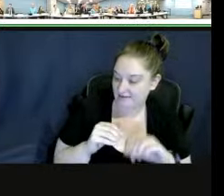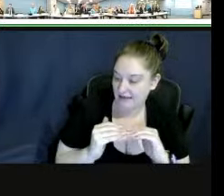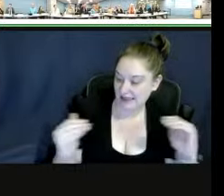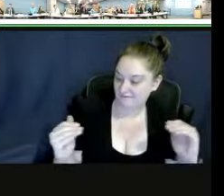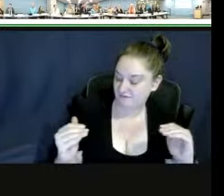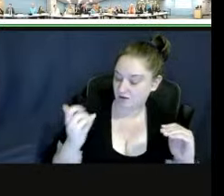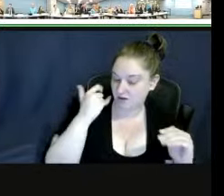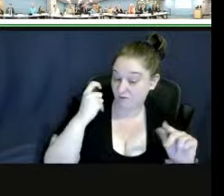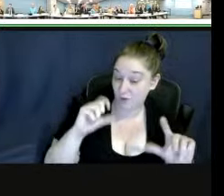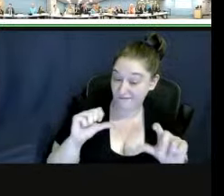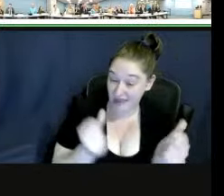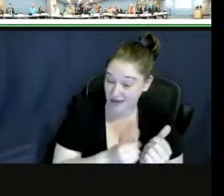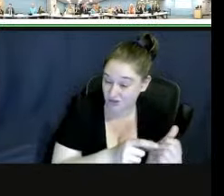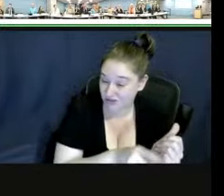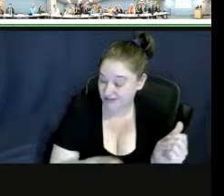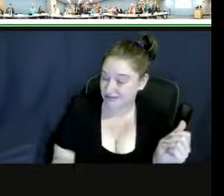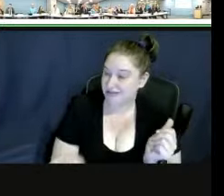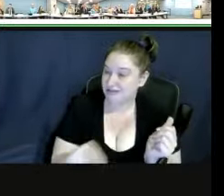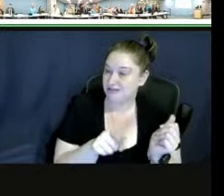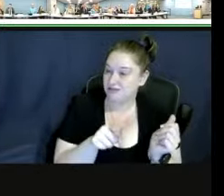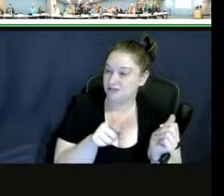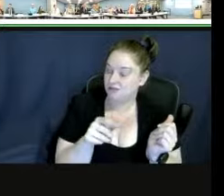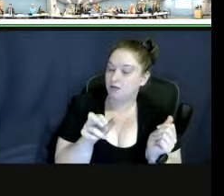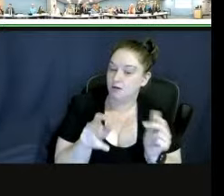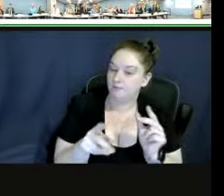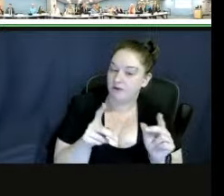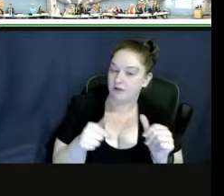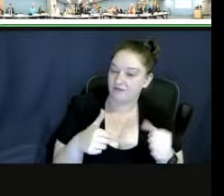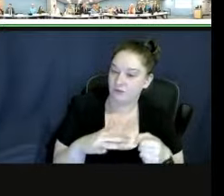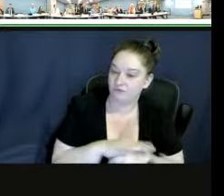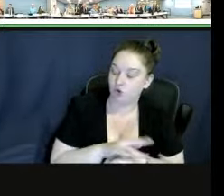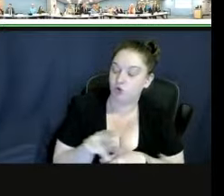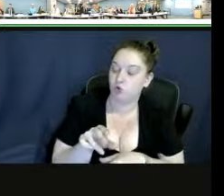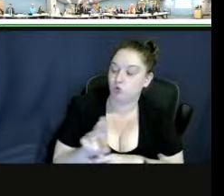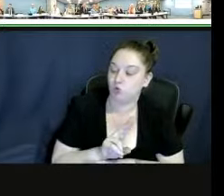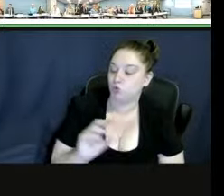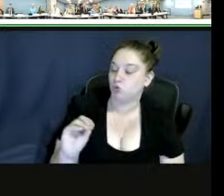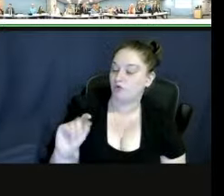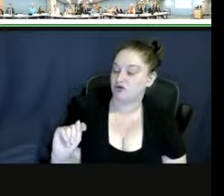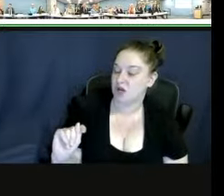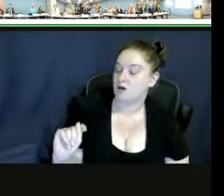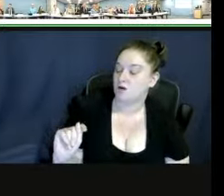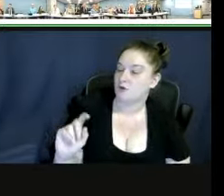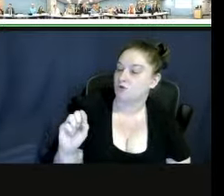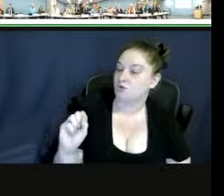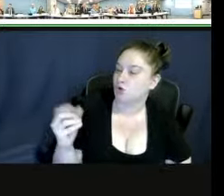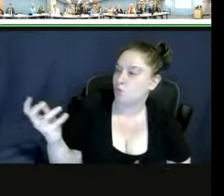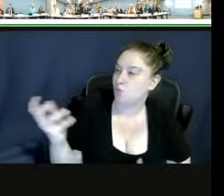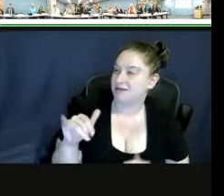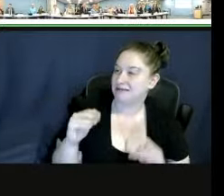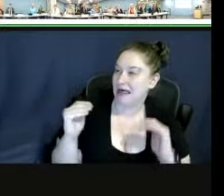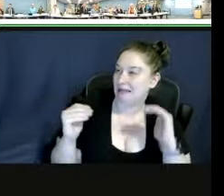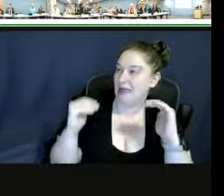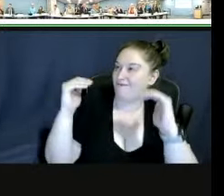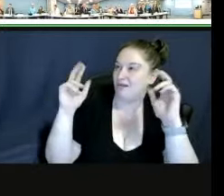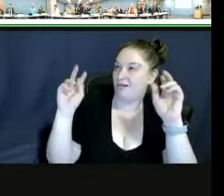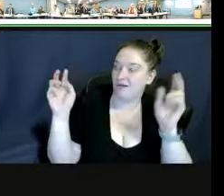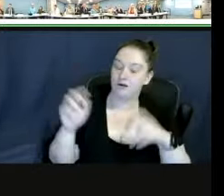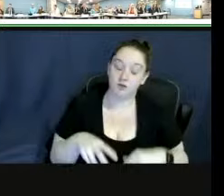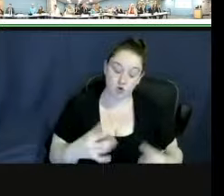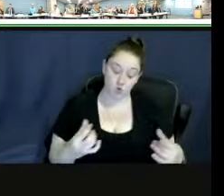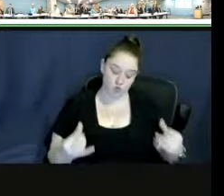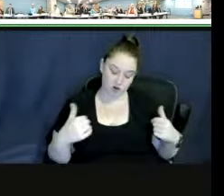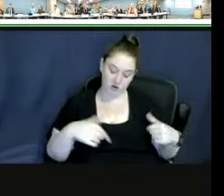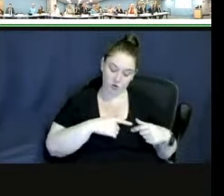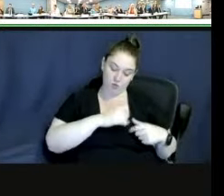whatever, then everyone has to fill it. You use overtime. So what are those levels? So right now we are staffed